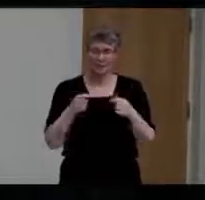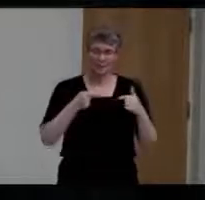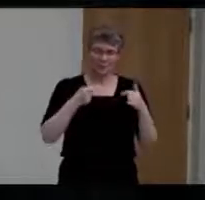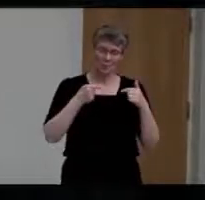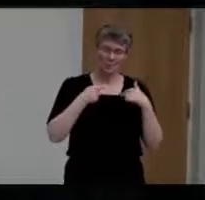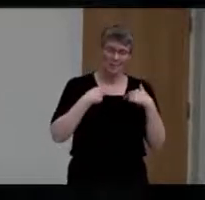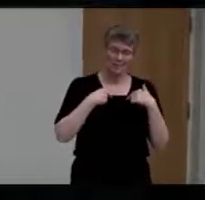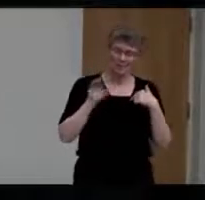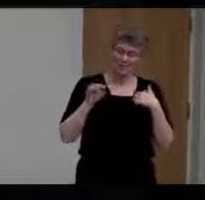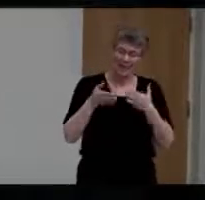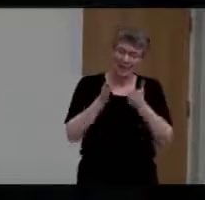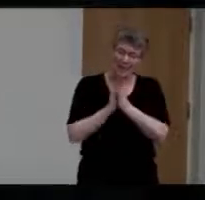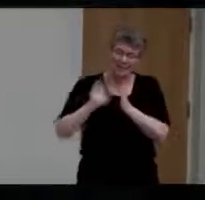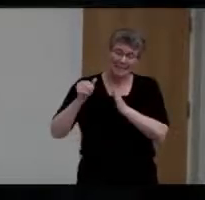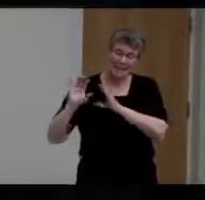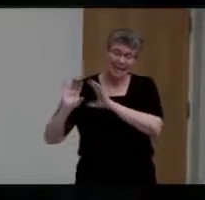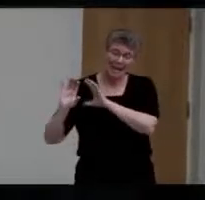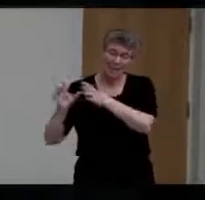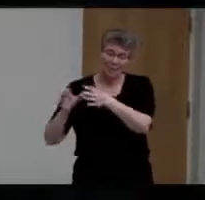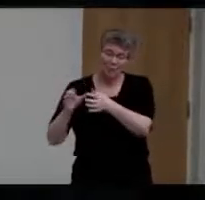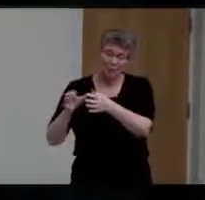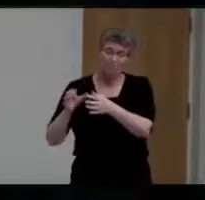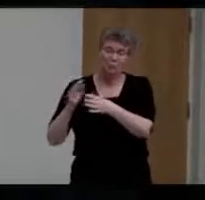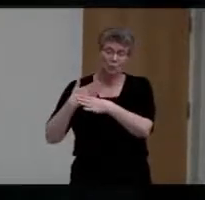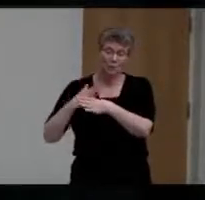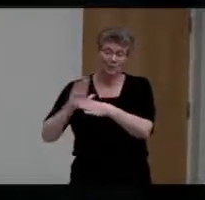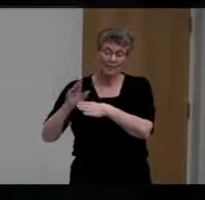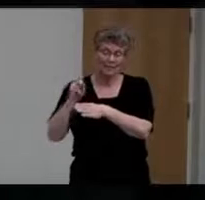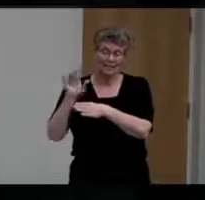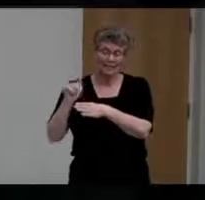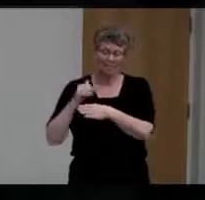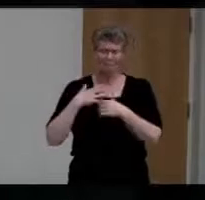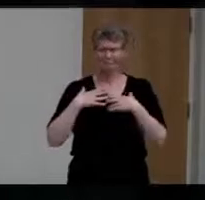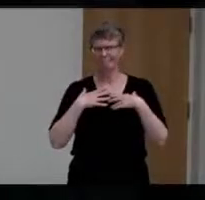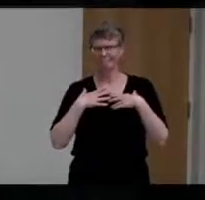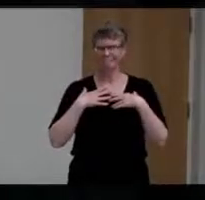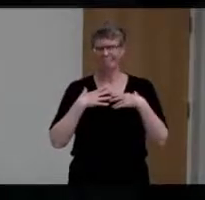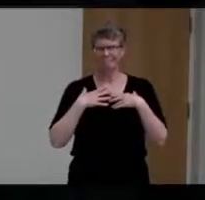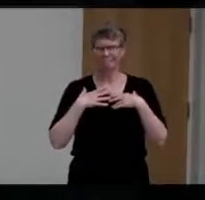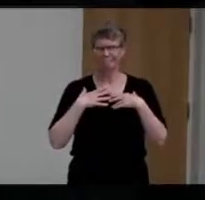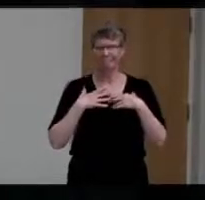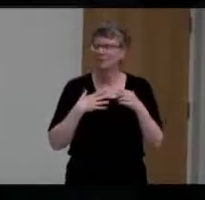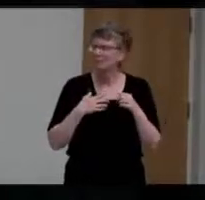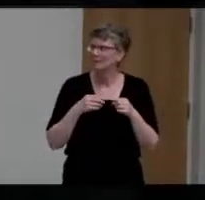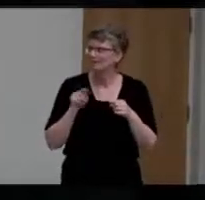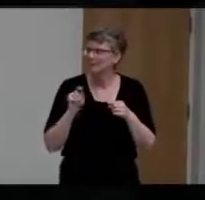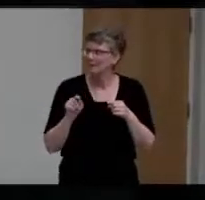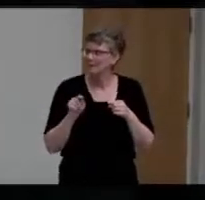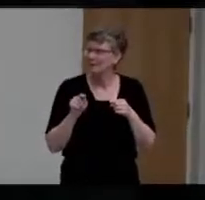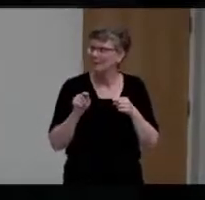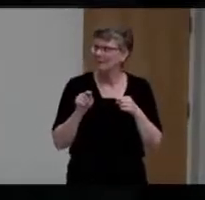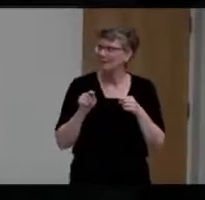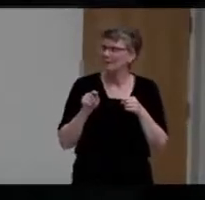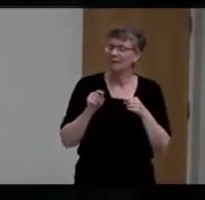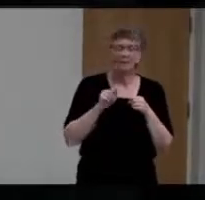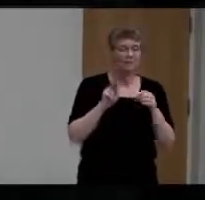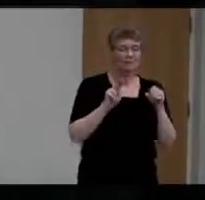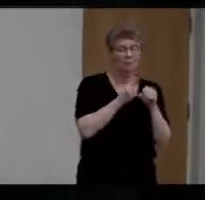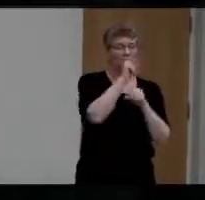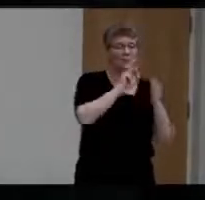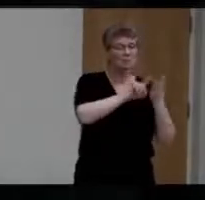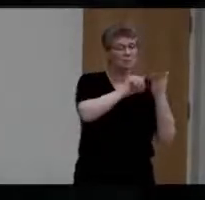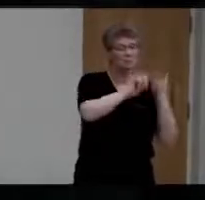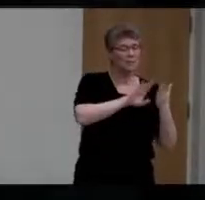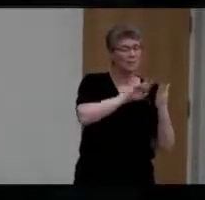looks different when you don't trust your doctor for maybe good reasons based on what's happened in your community, or you've had university researchers come into your community